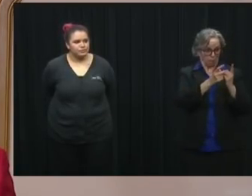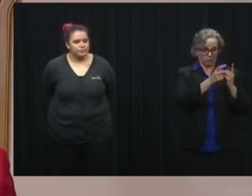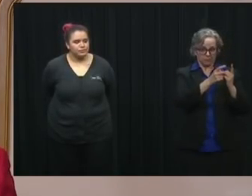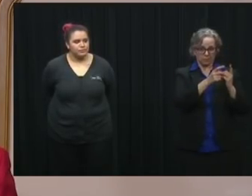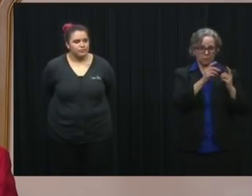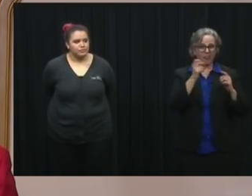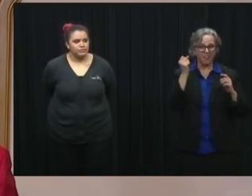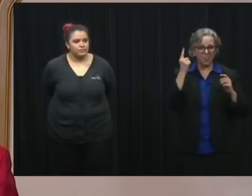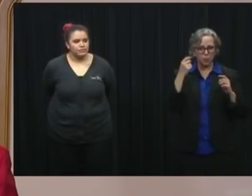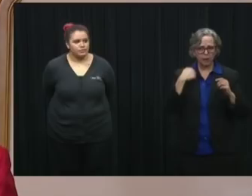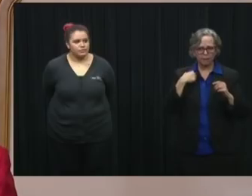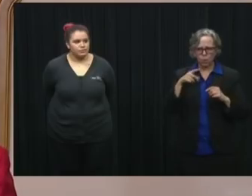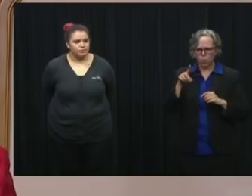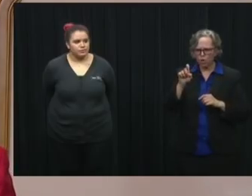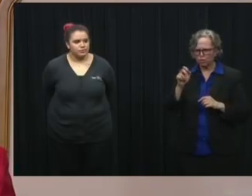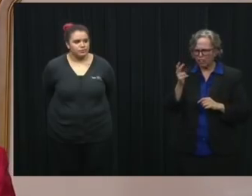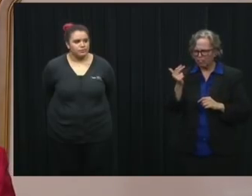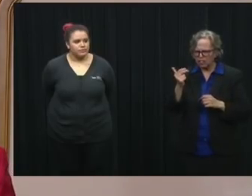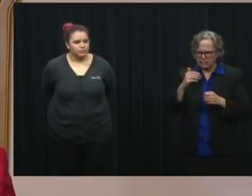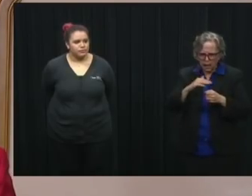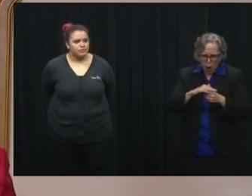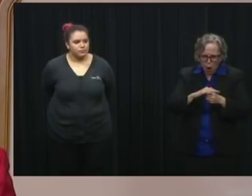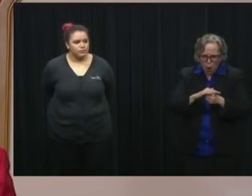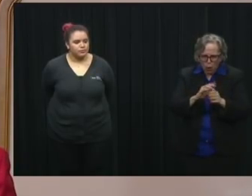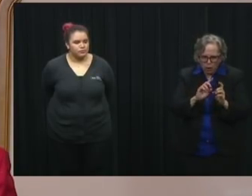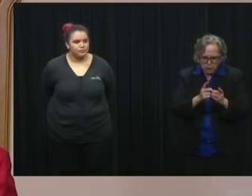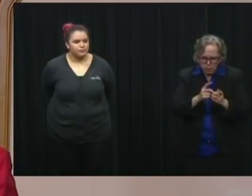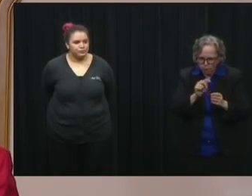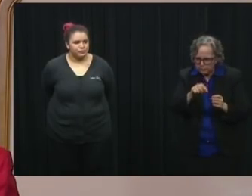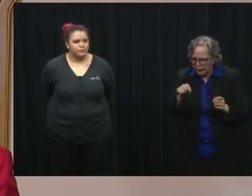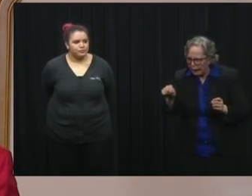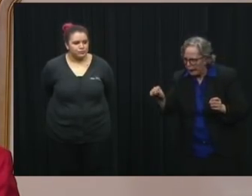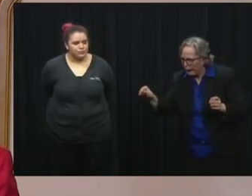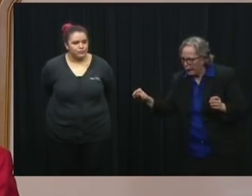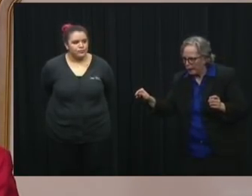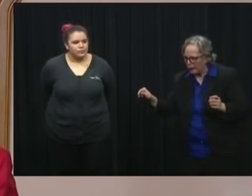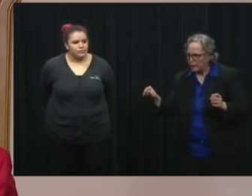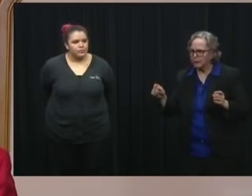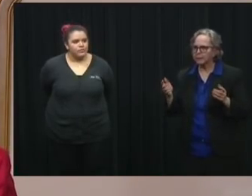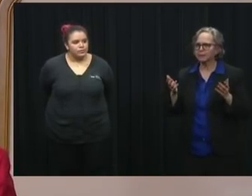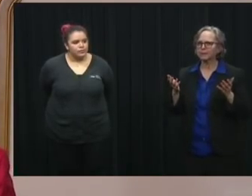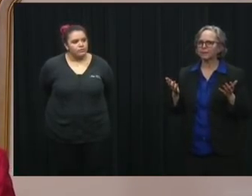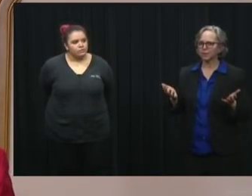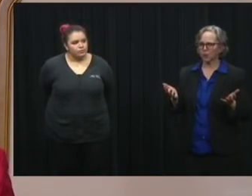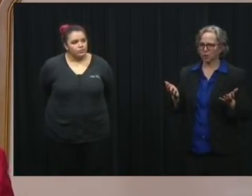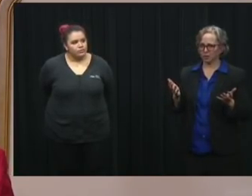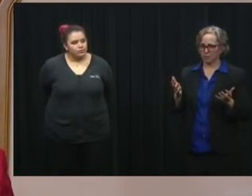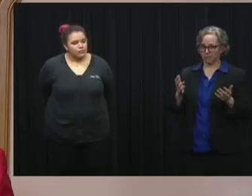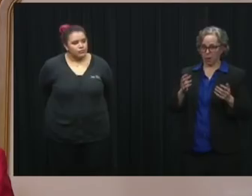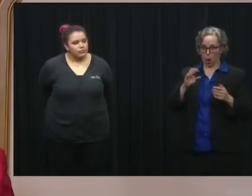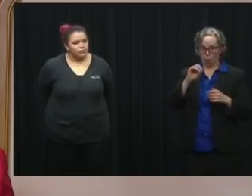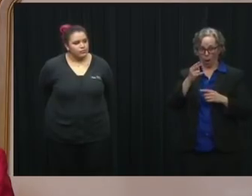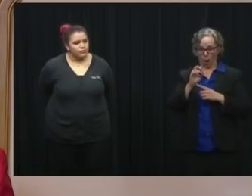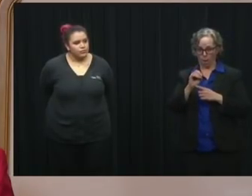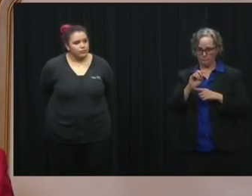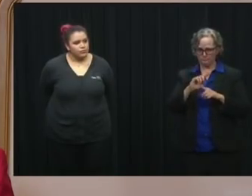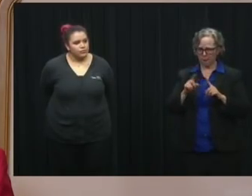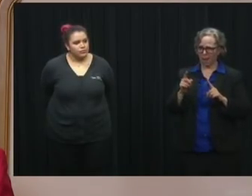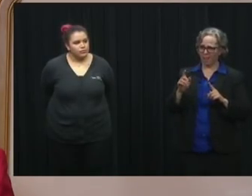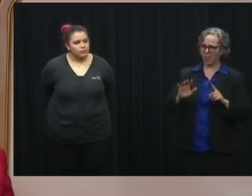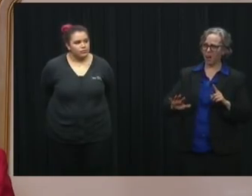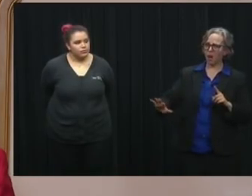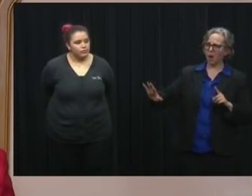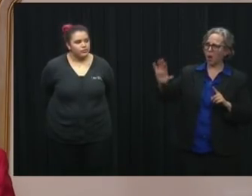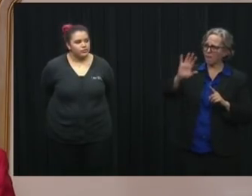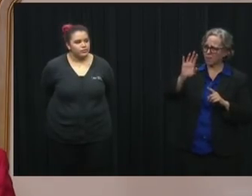departments. And so we've just, not just in Ohio, but we've historically in this country